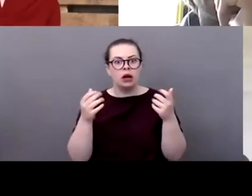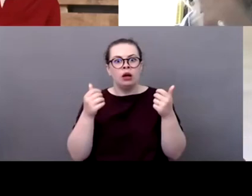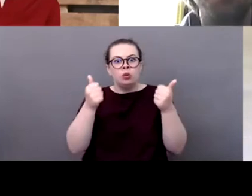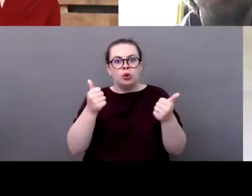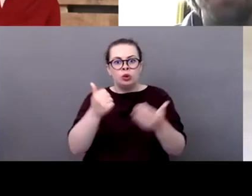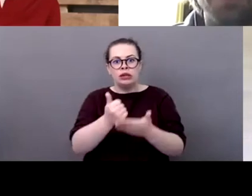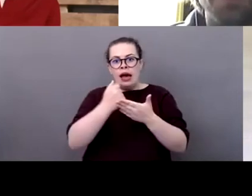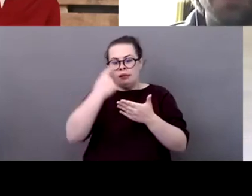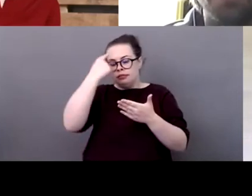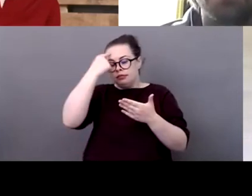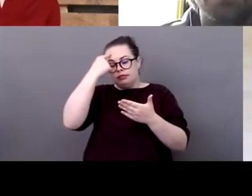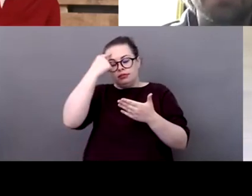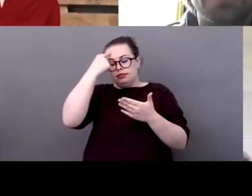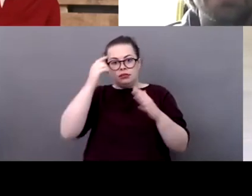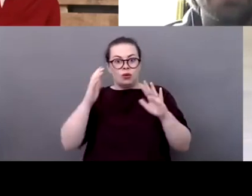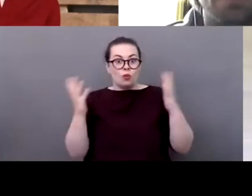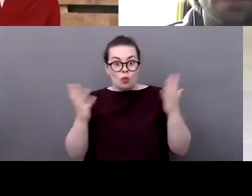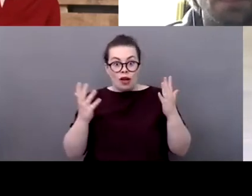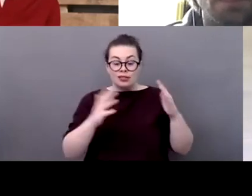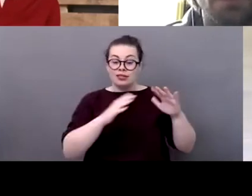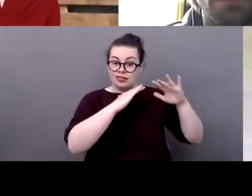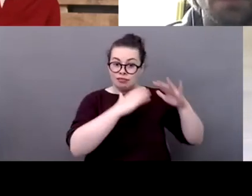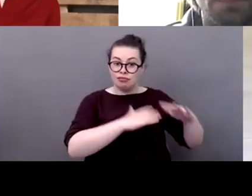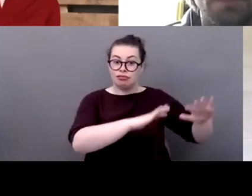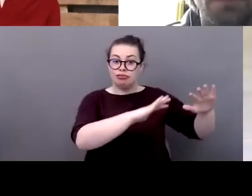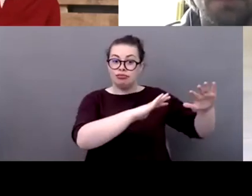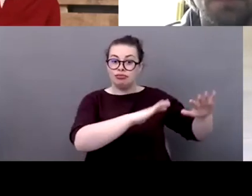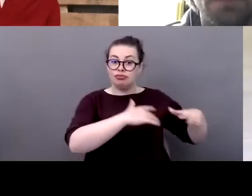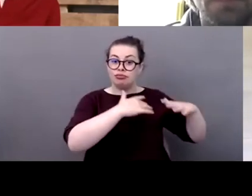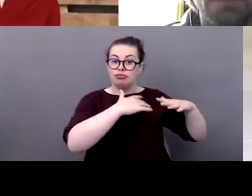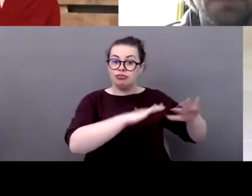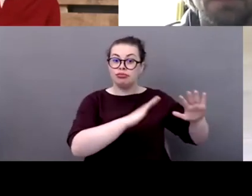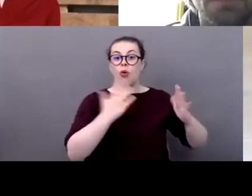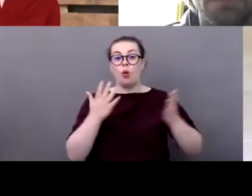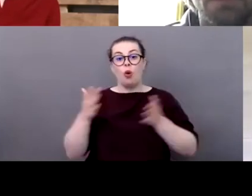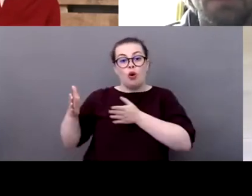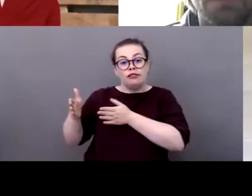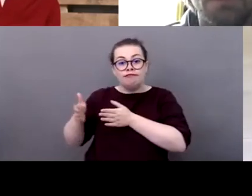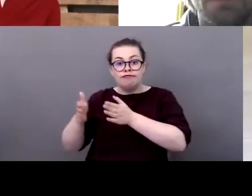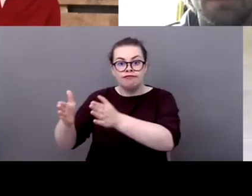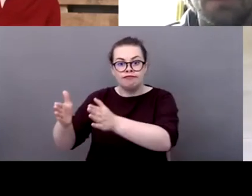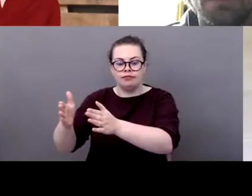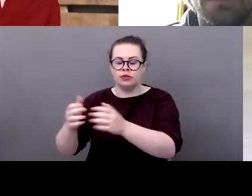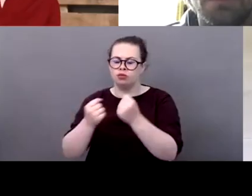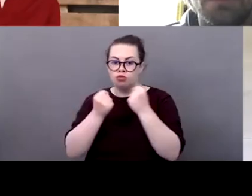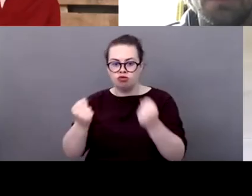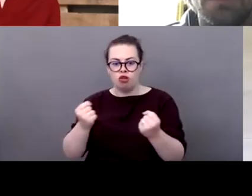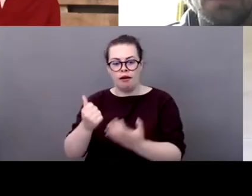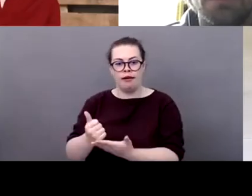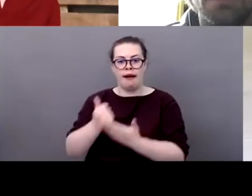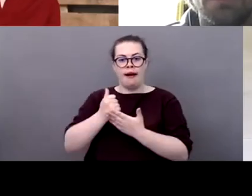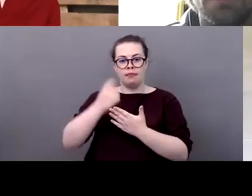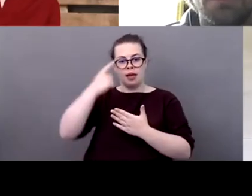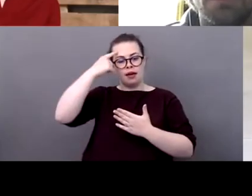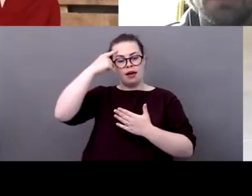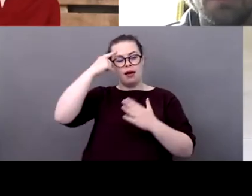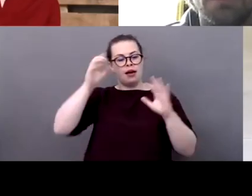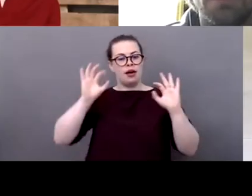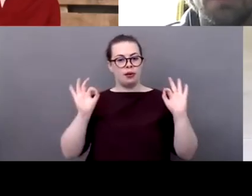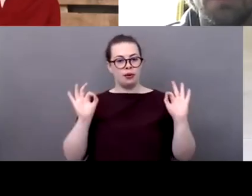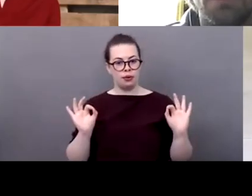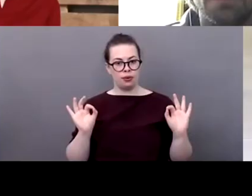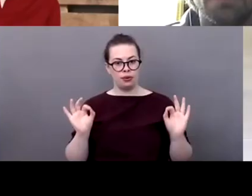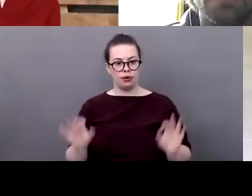time, we're recognizing the huge benefits that we had from healthy environments, especially in facilitating sports participation and